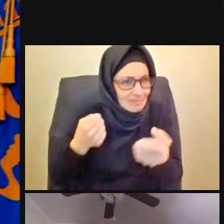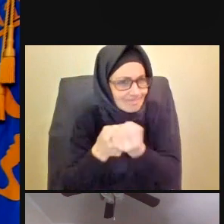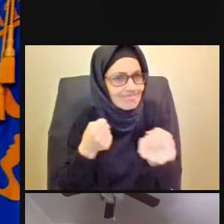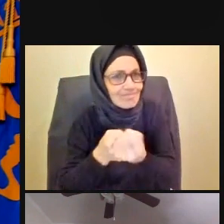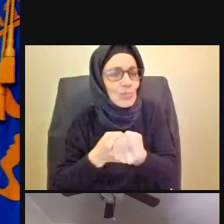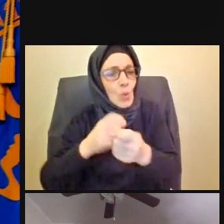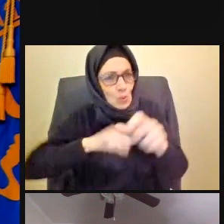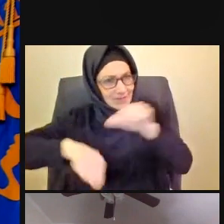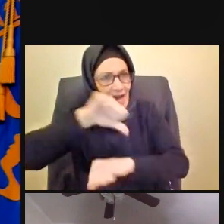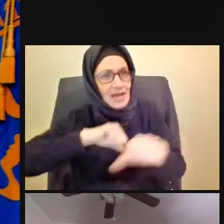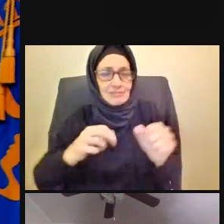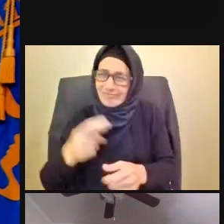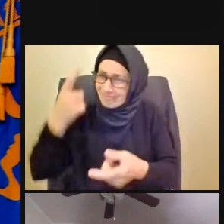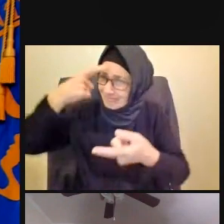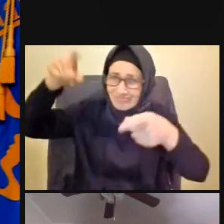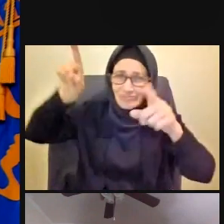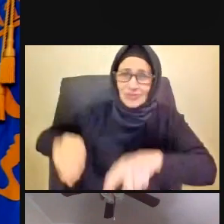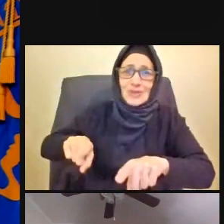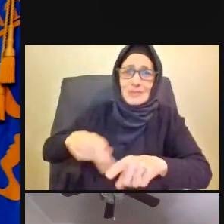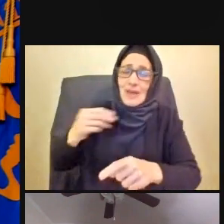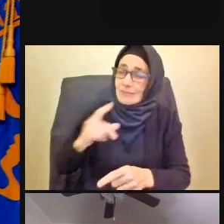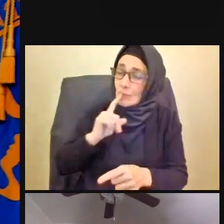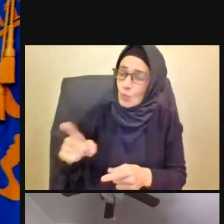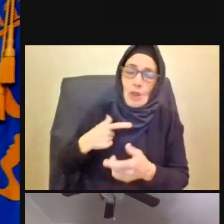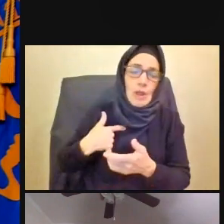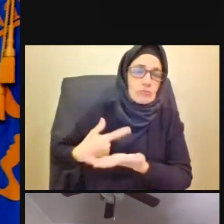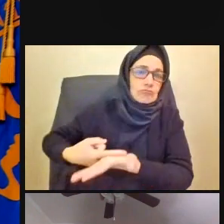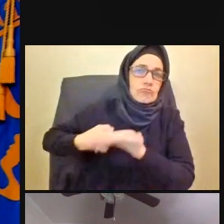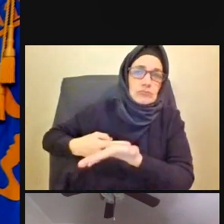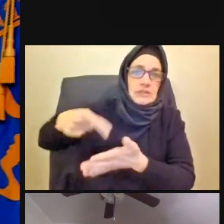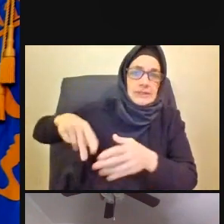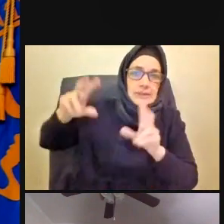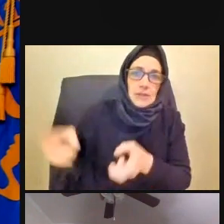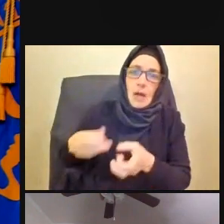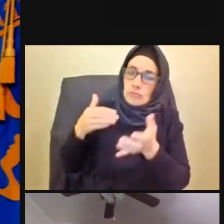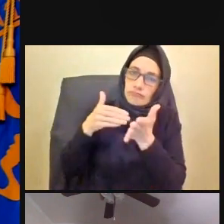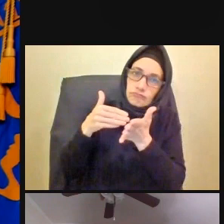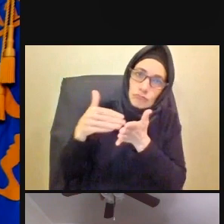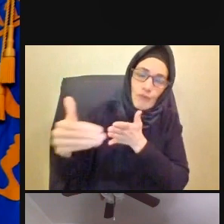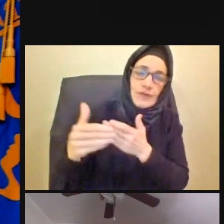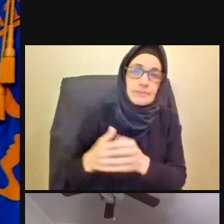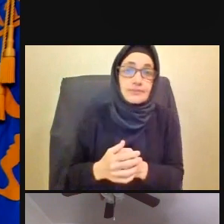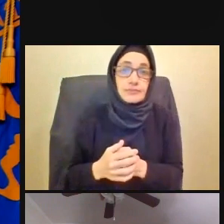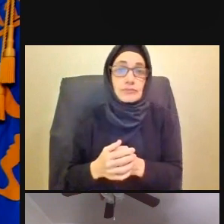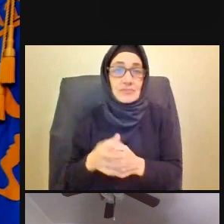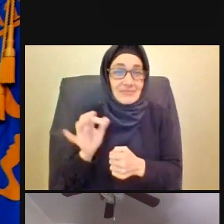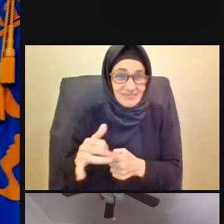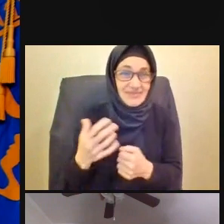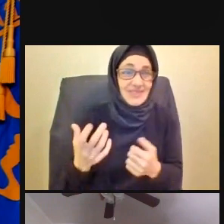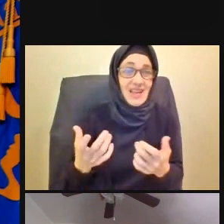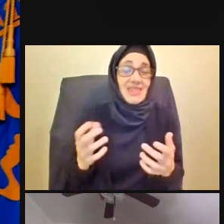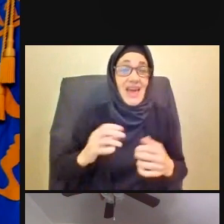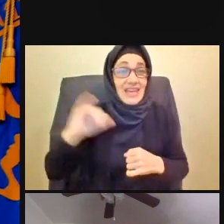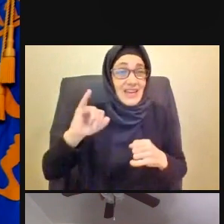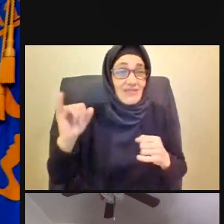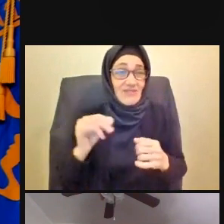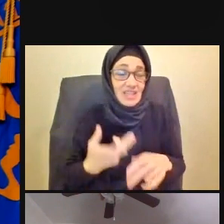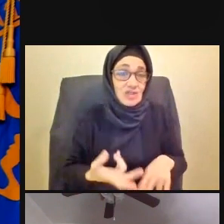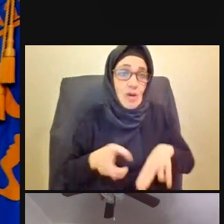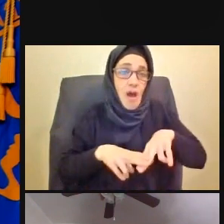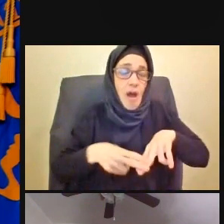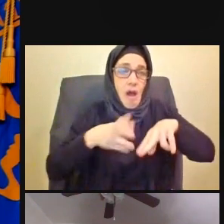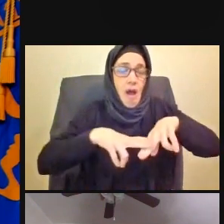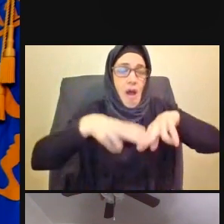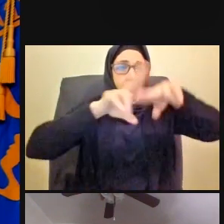completely, and I talk about this very frequently, that the increase in infection and the increase in